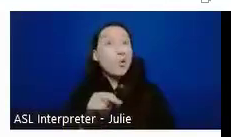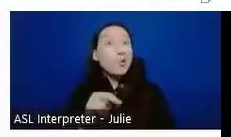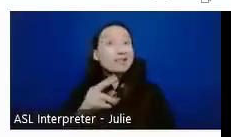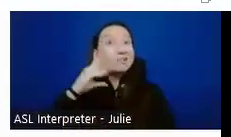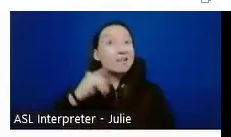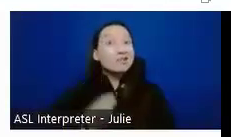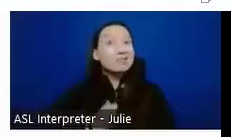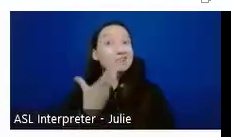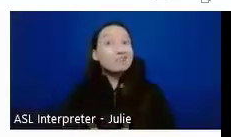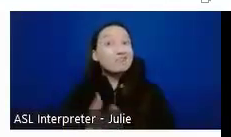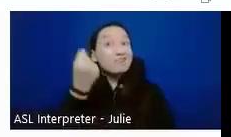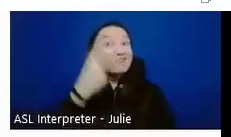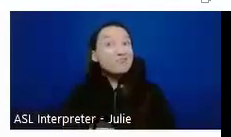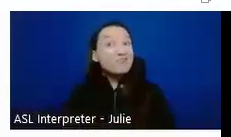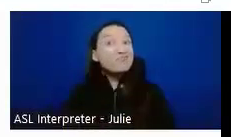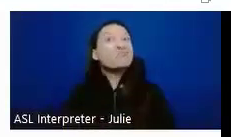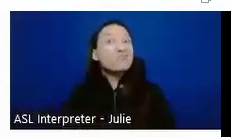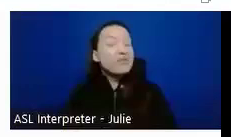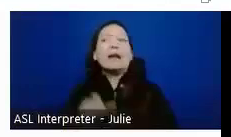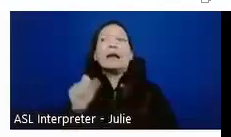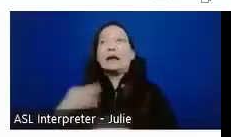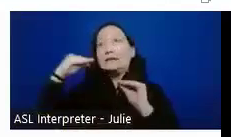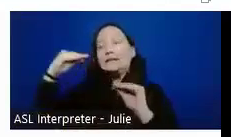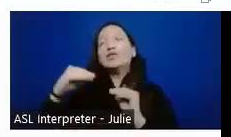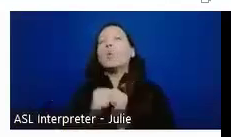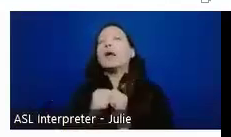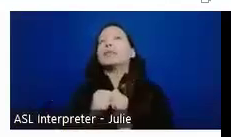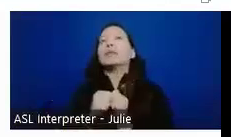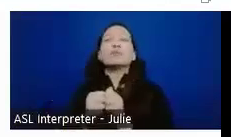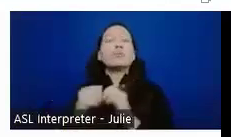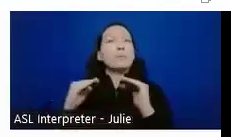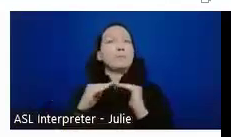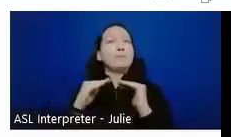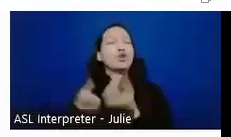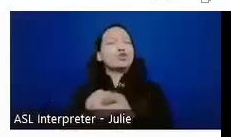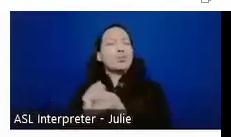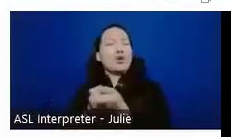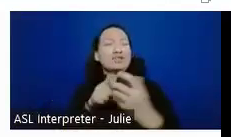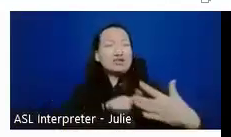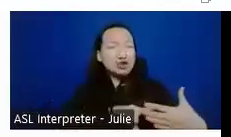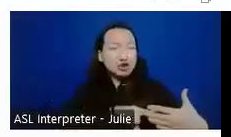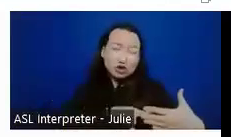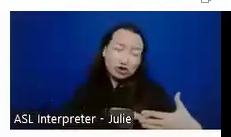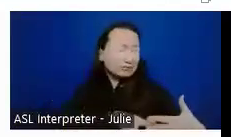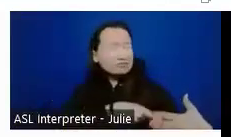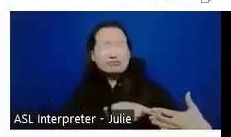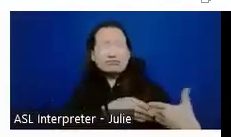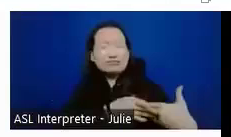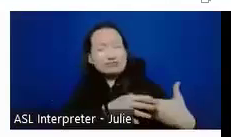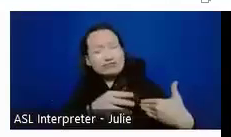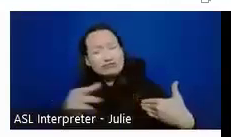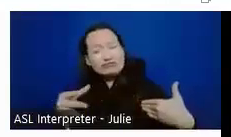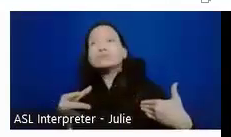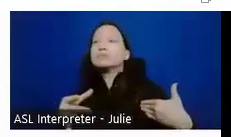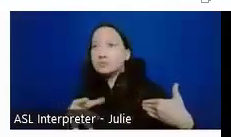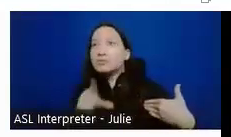experience? Does that make sense? Then you can teach with an element of peer support from the very get-go. And you can do that in a way